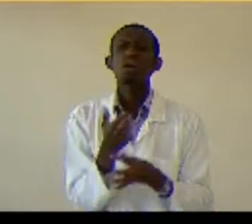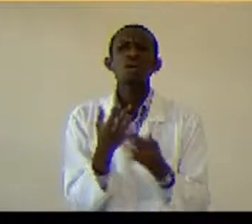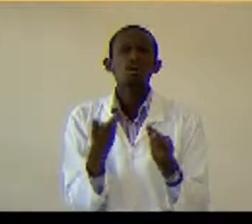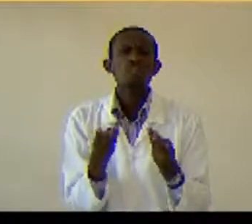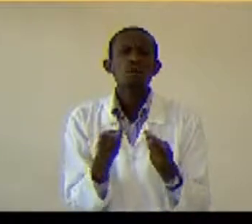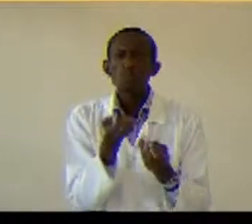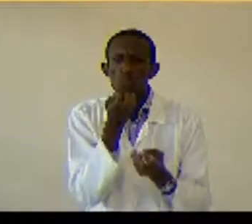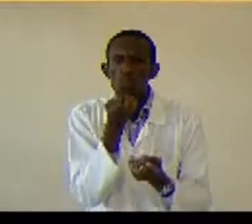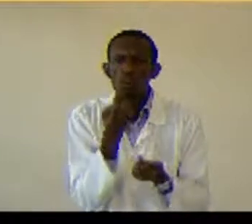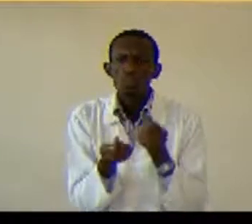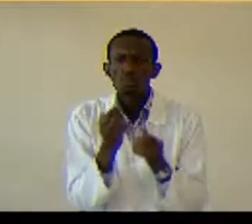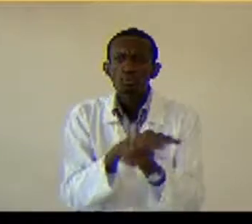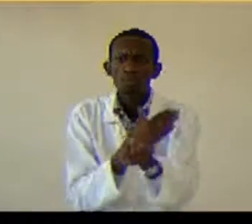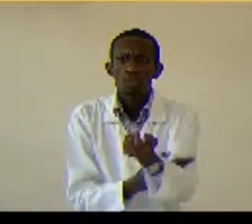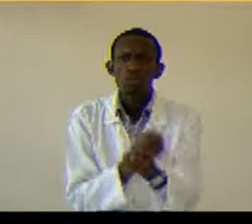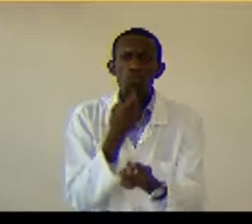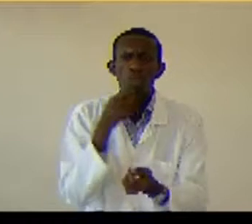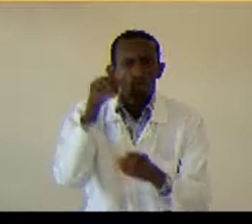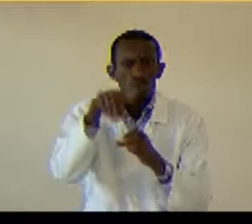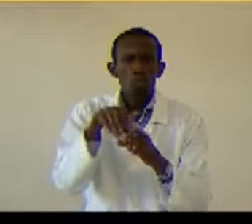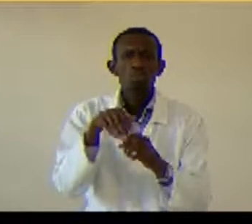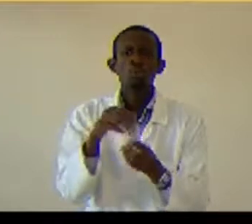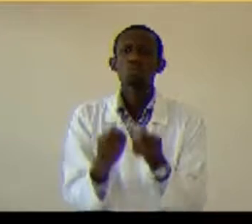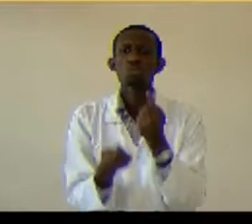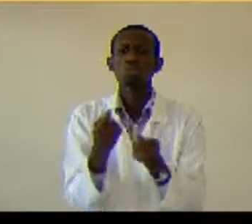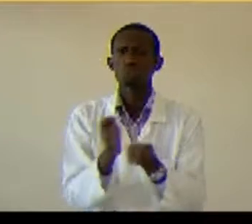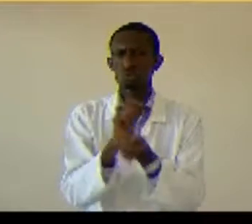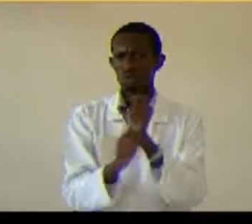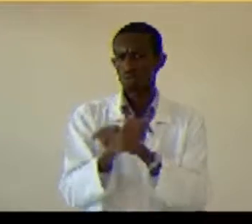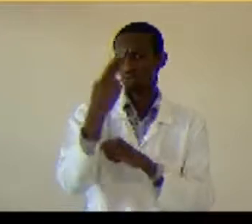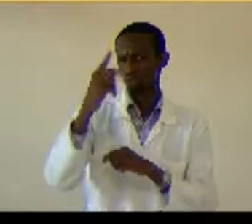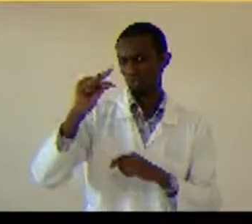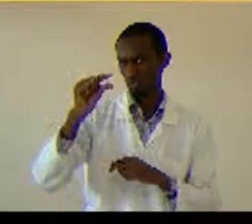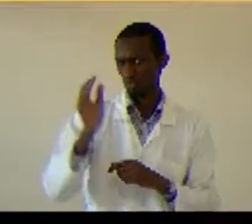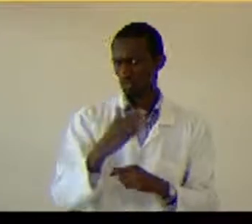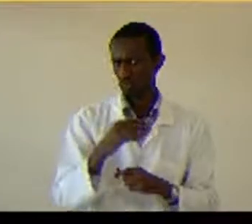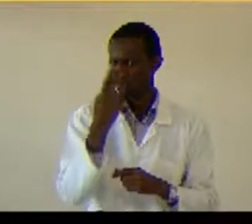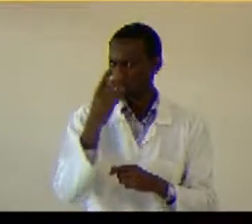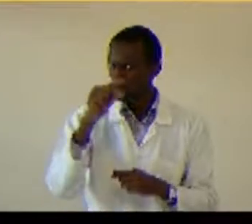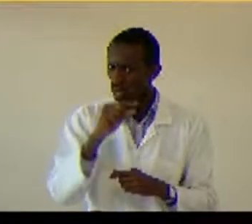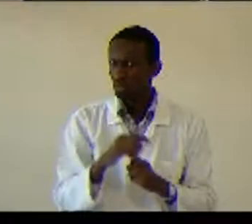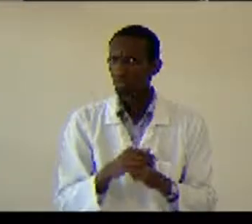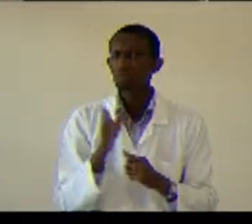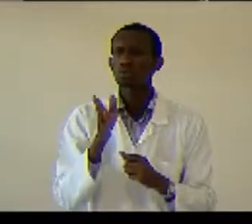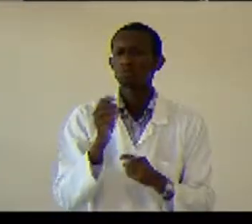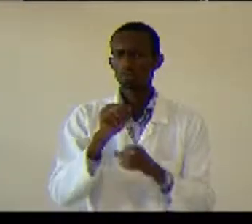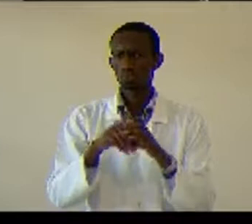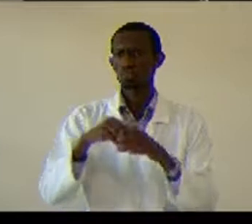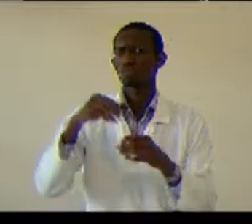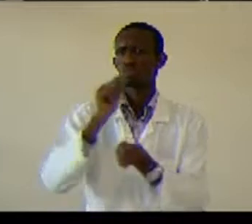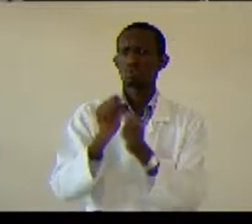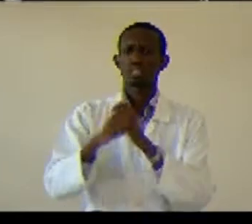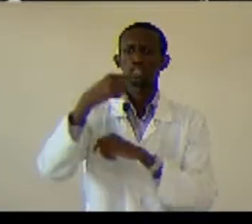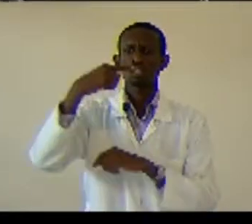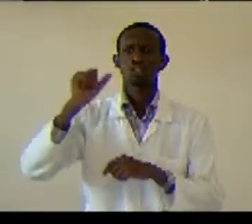mercury to gas, of course it means in a liquid form, to gas at its boiling point of